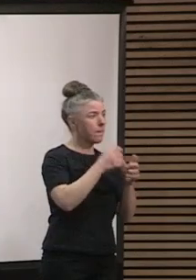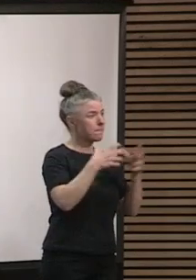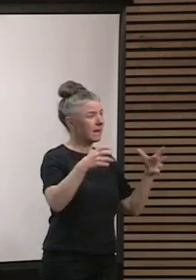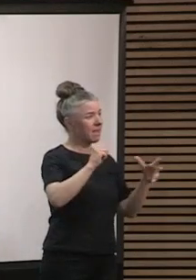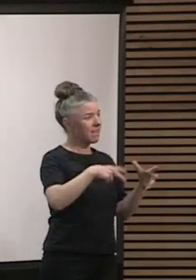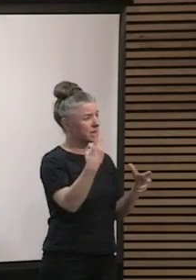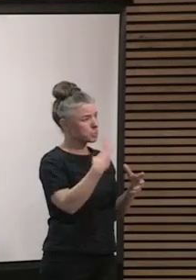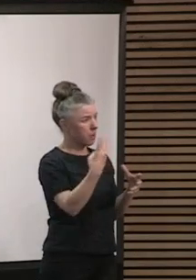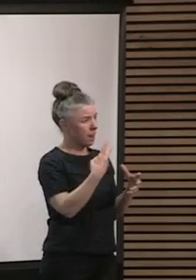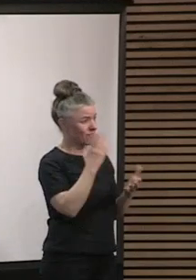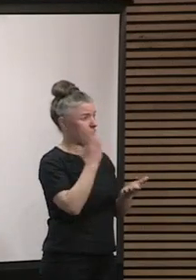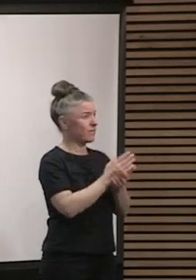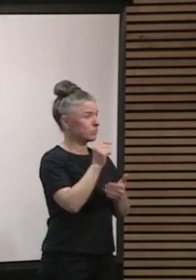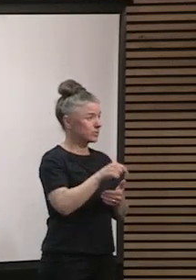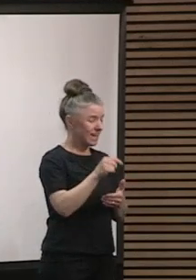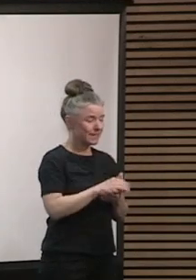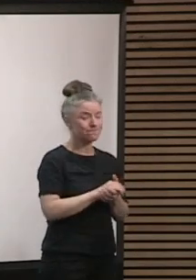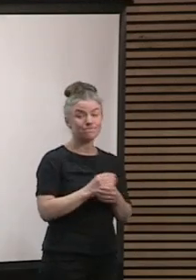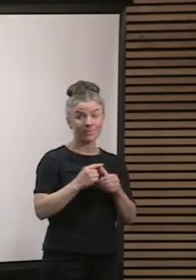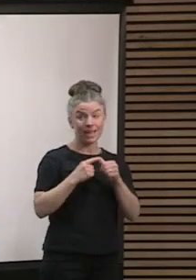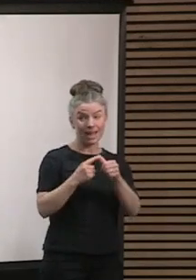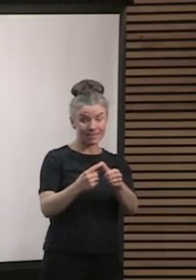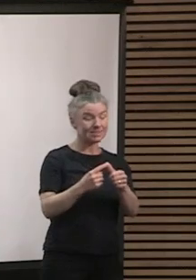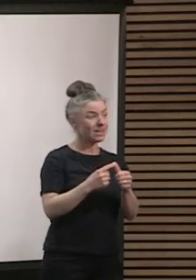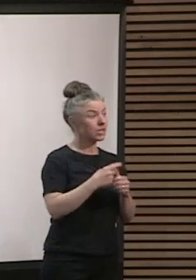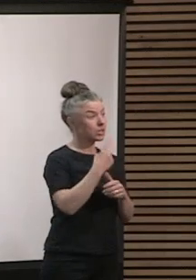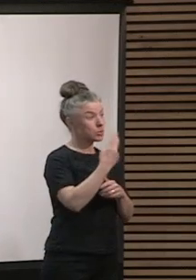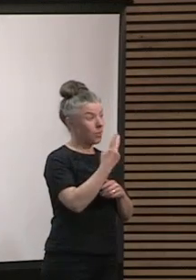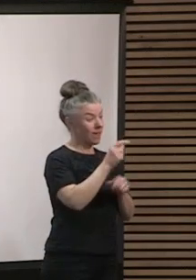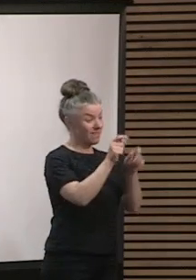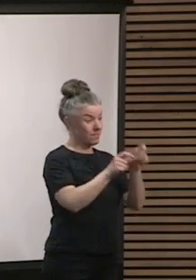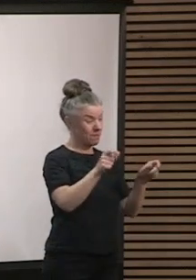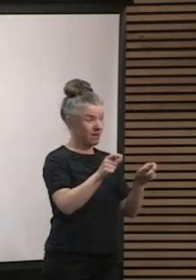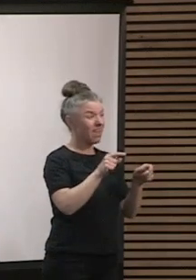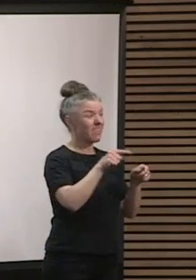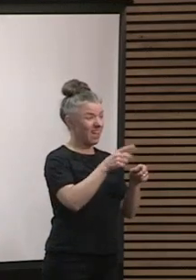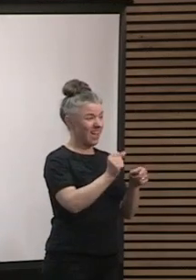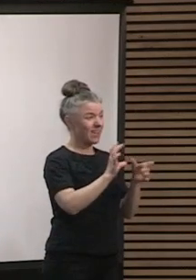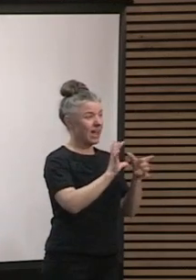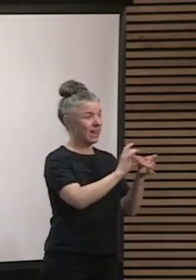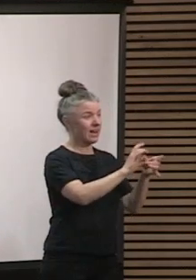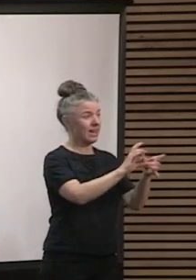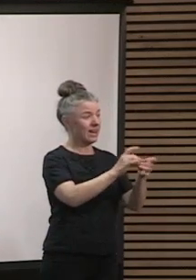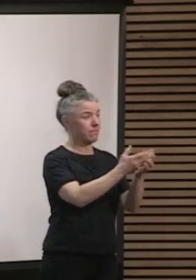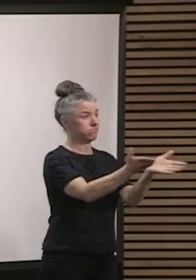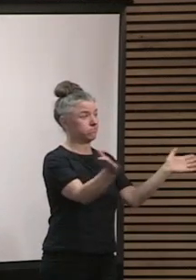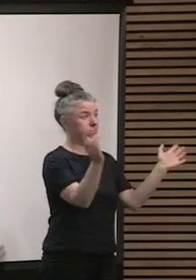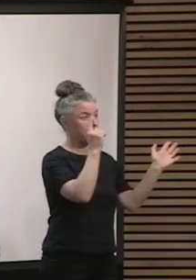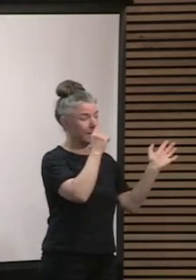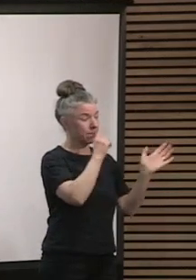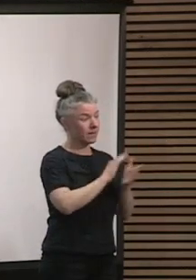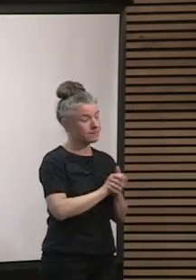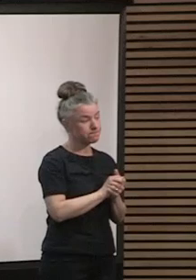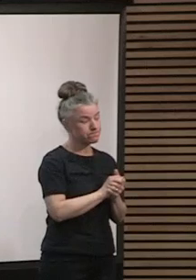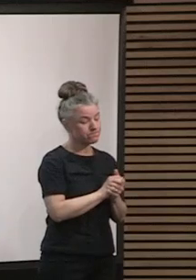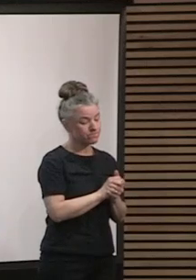Ultimately, though, what we have seen is of those cases, we are contact tracing a large number of people. And they are groups of people who, prior